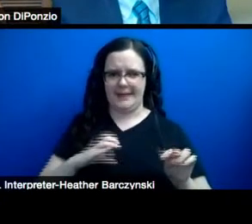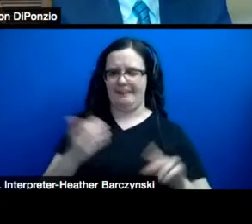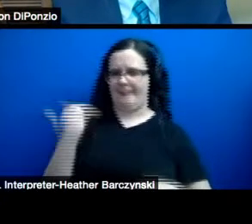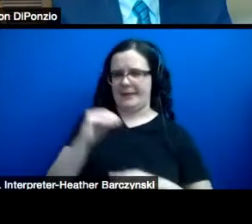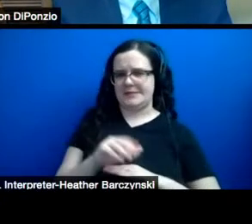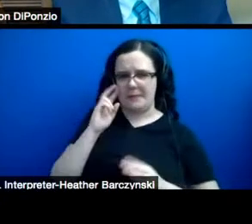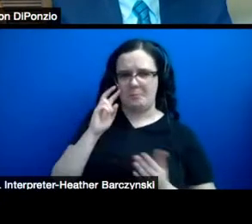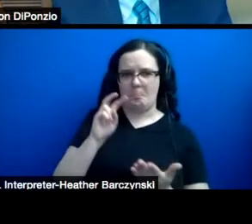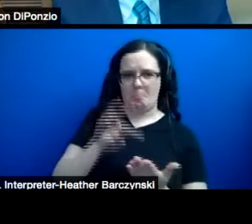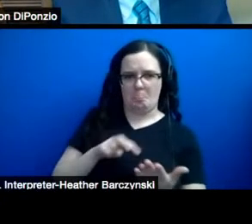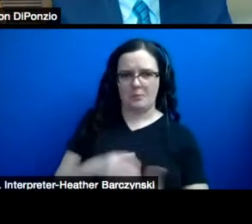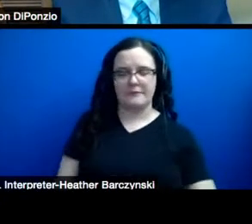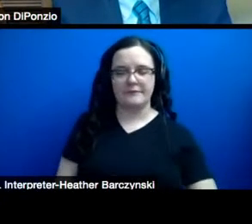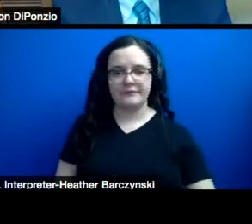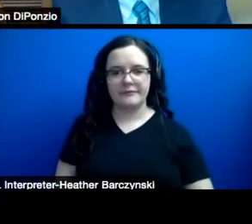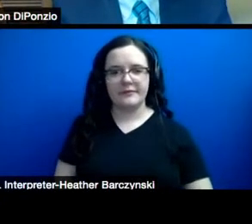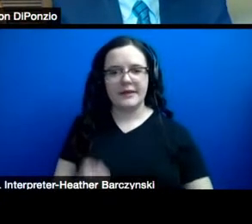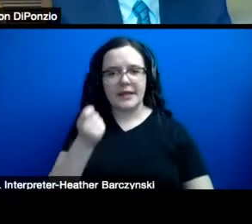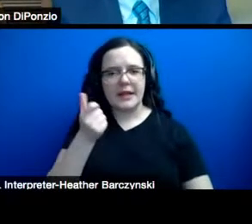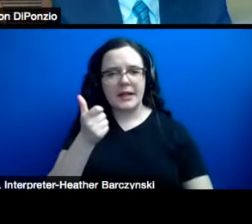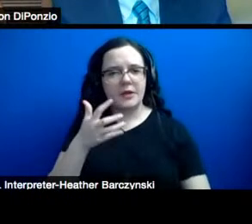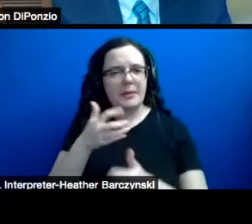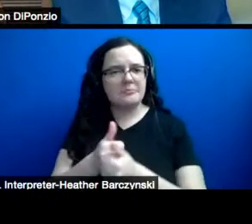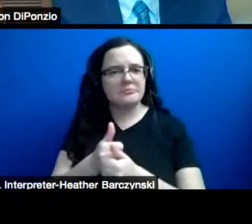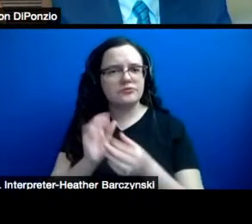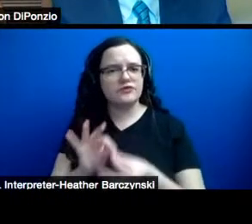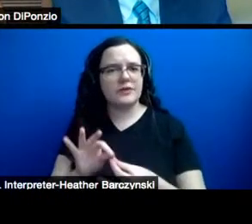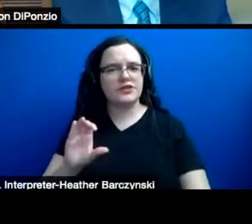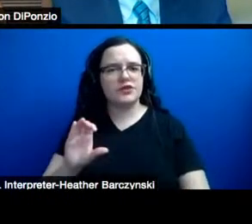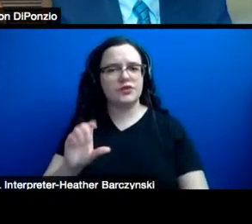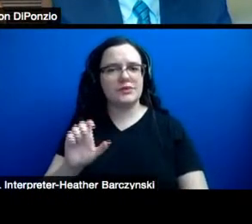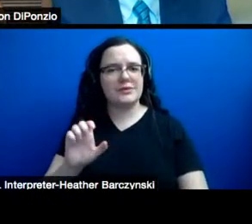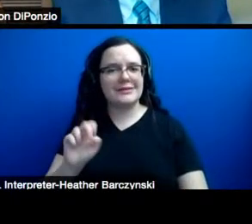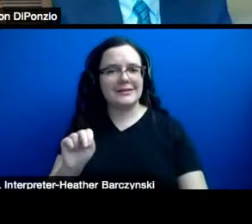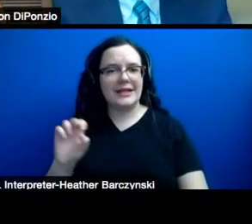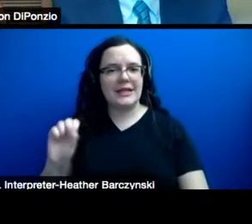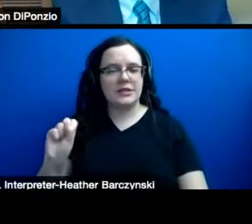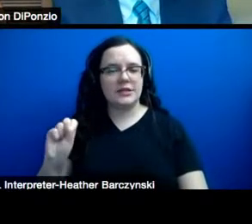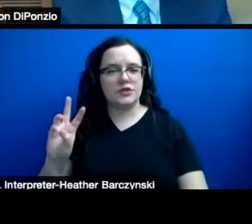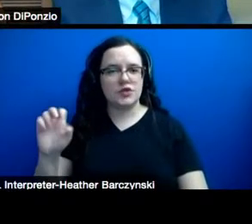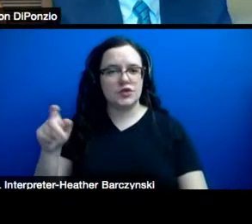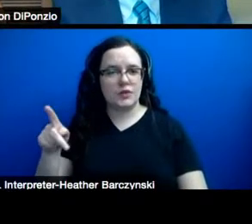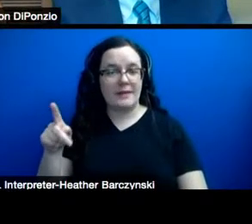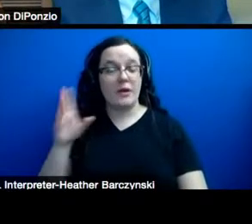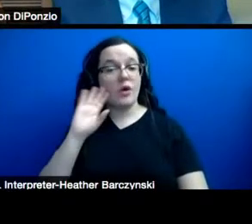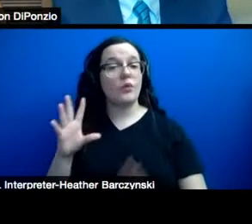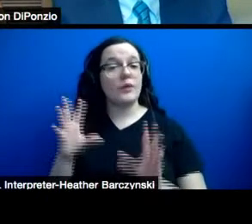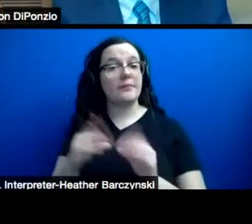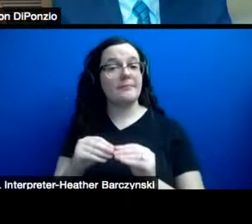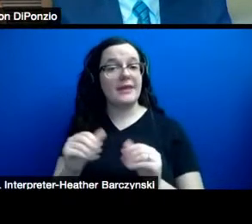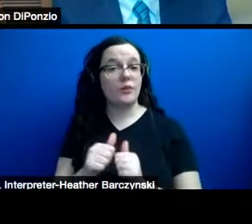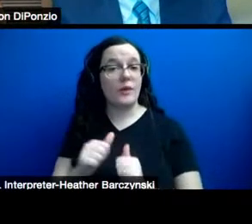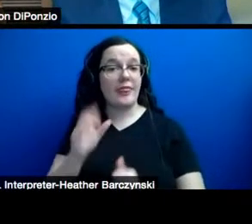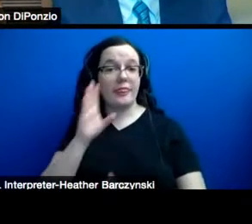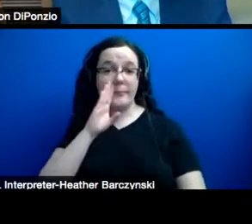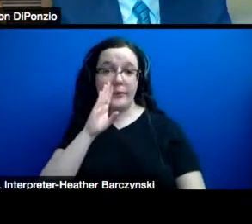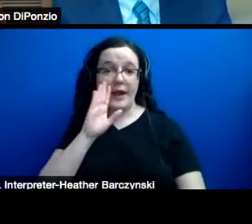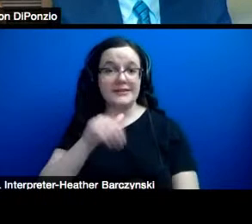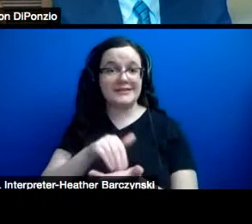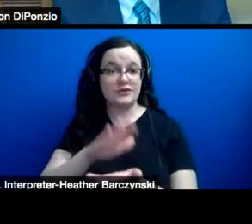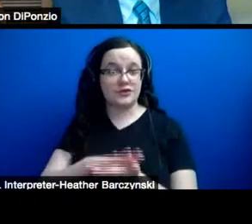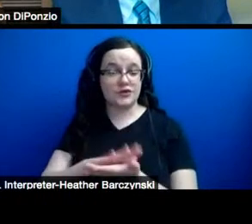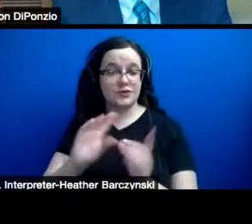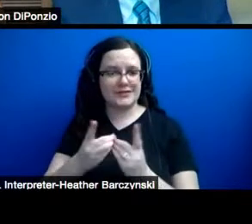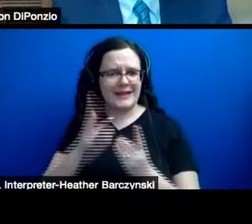We had a little bit of an update on Clean Sweep. We'll be meeting with Brighton Central School District to coordinate busing for